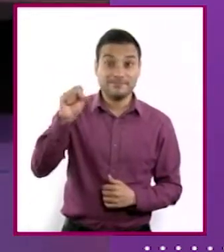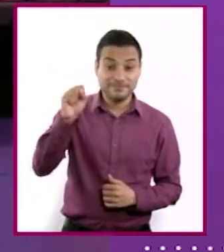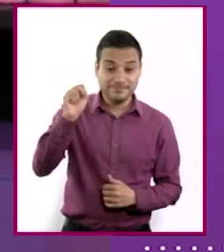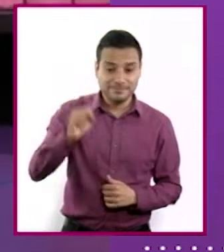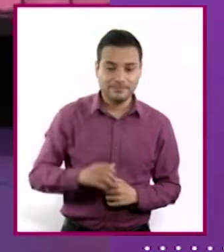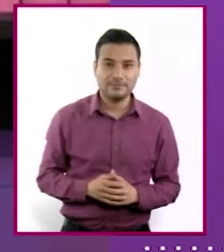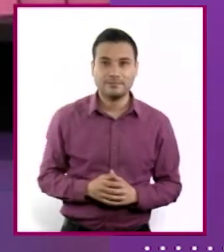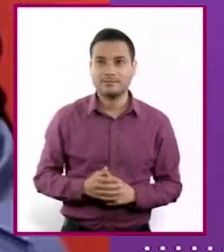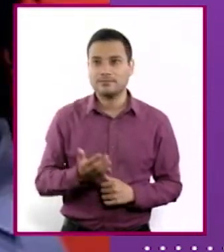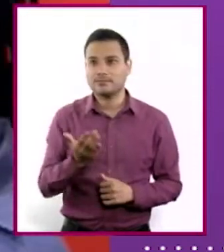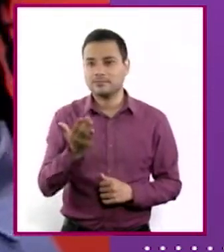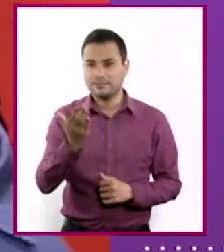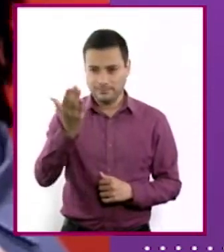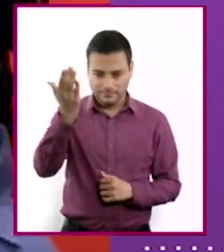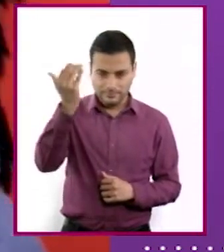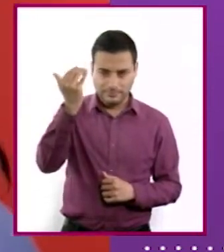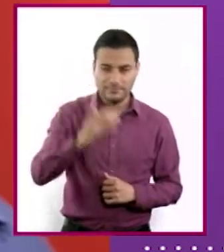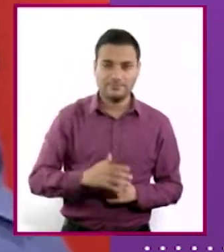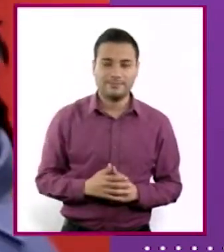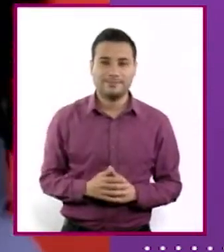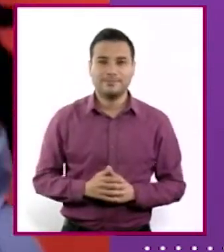Come in.